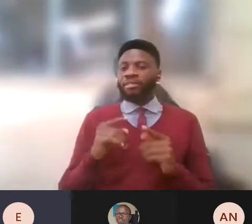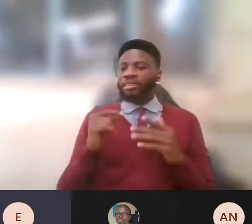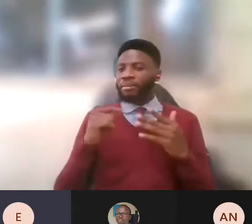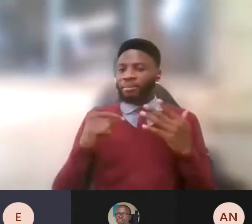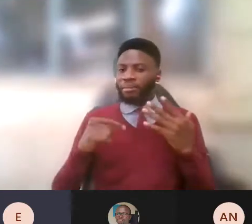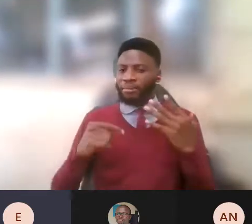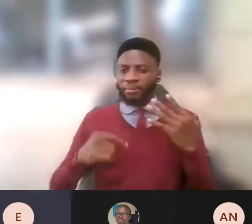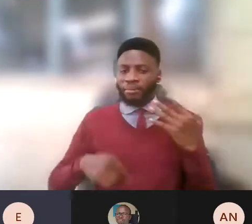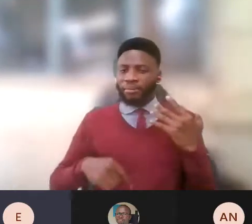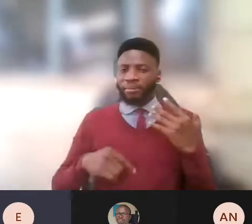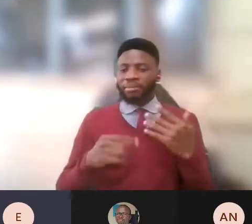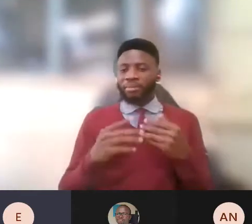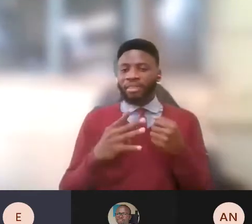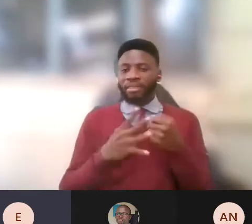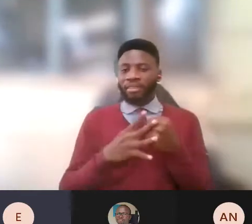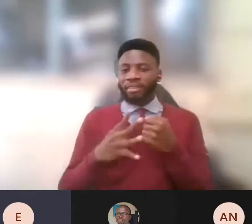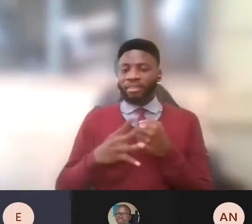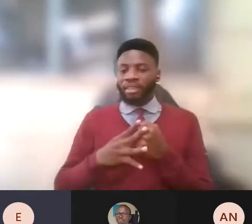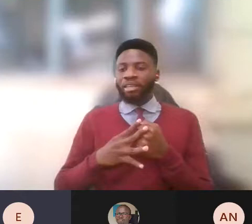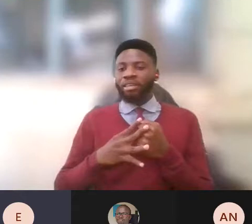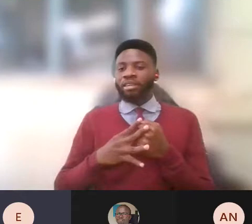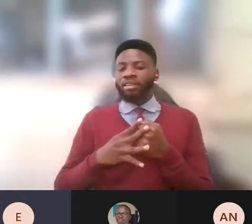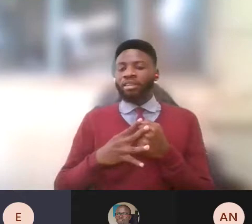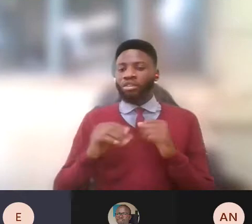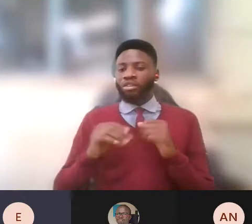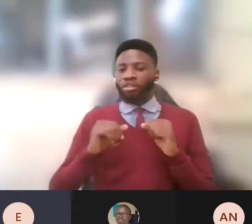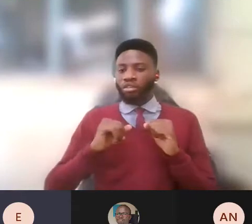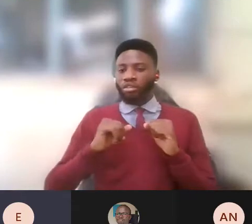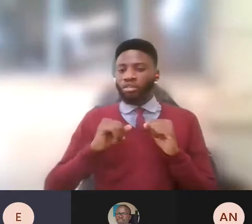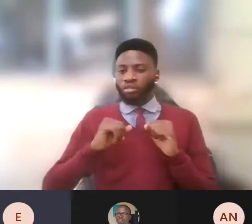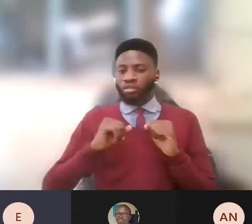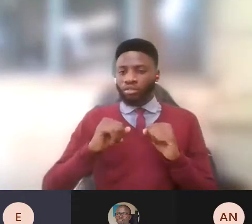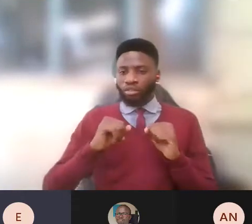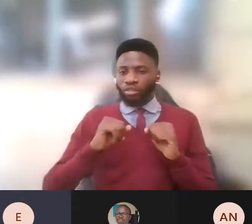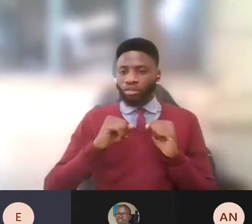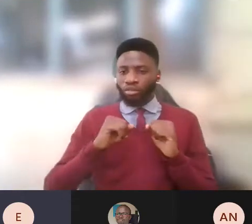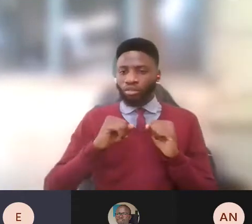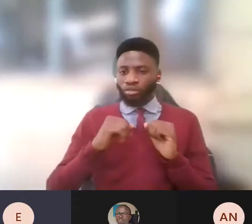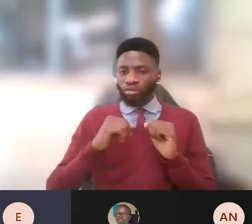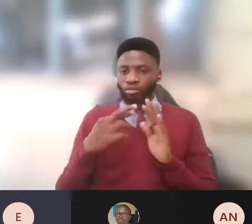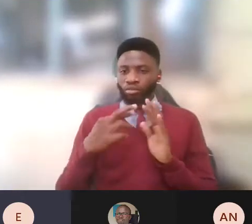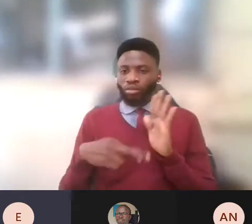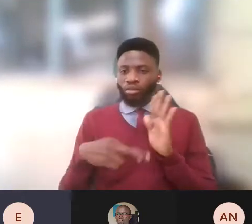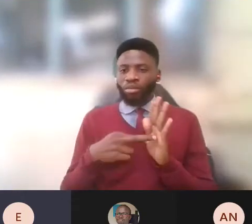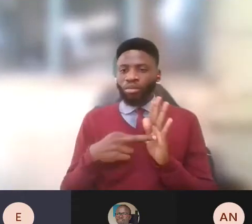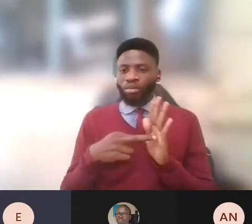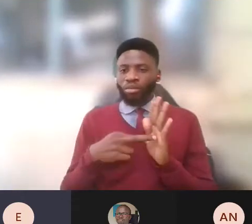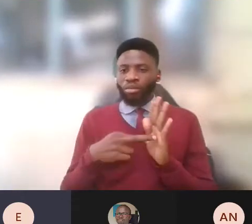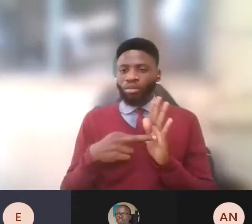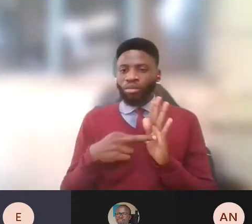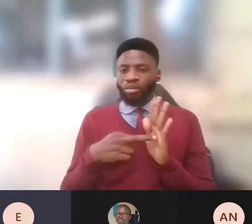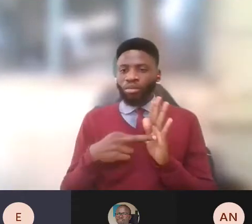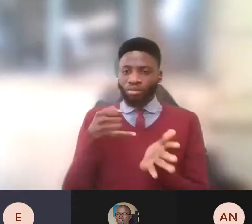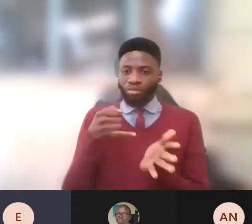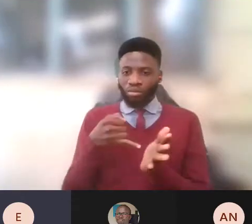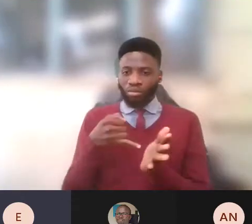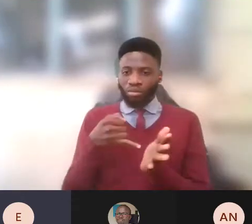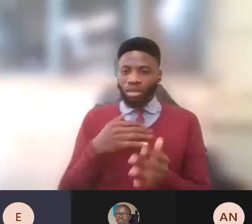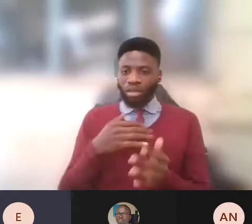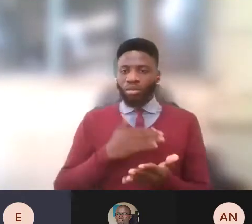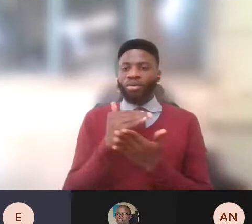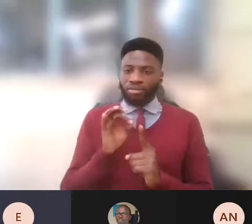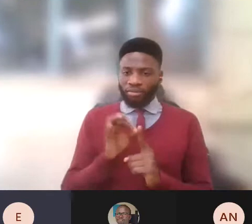Yeah, it's probably important to recognize that the culture that I talk about and the things that I think are important as advice to people